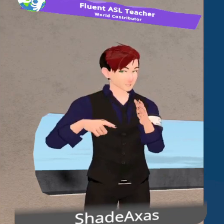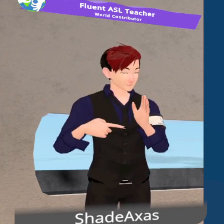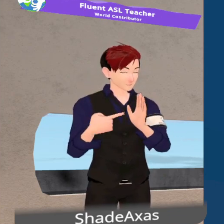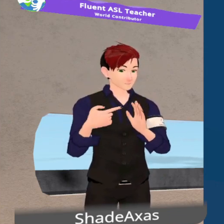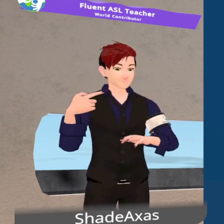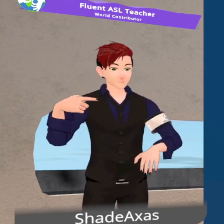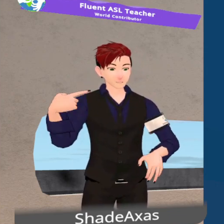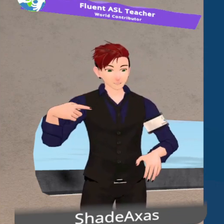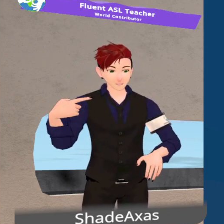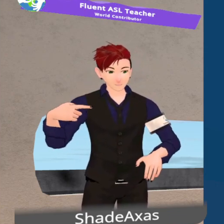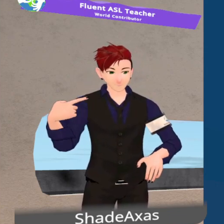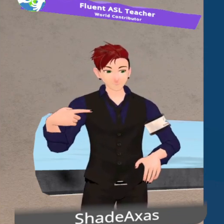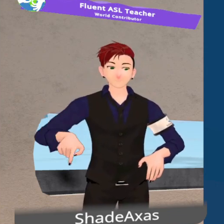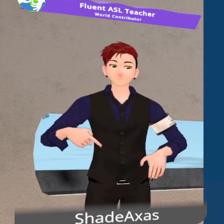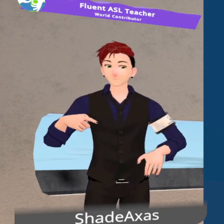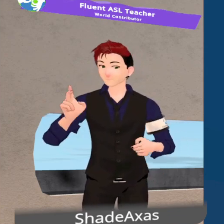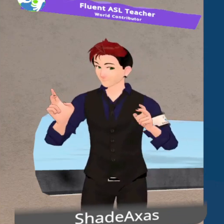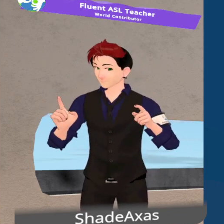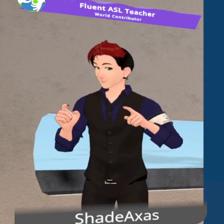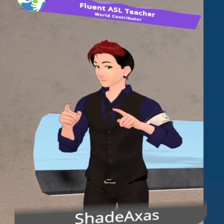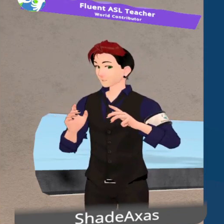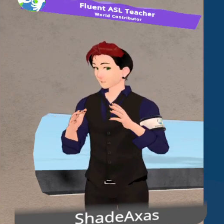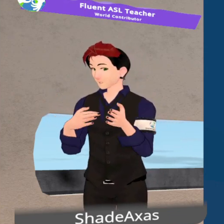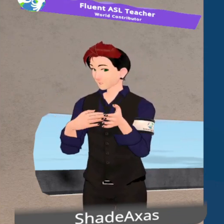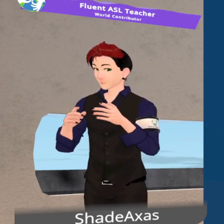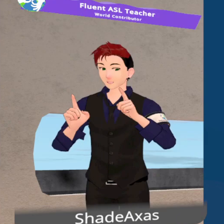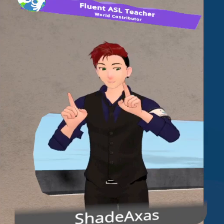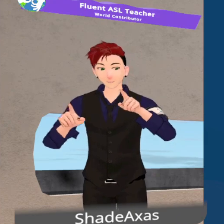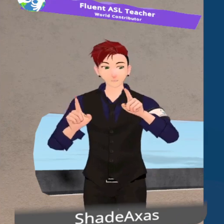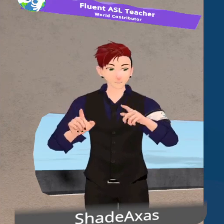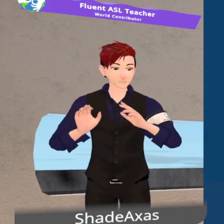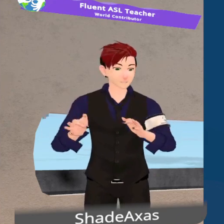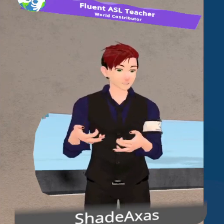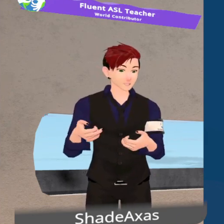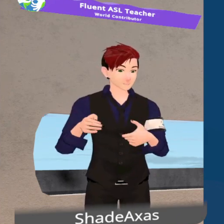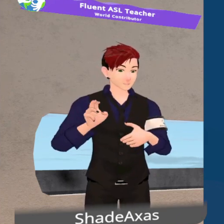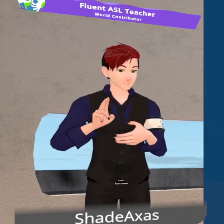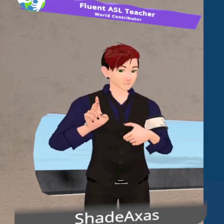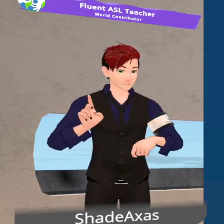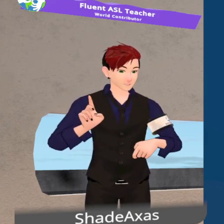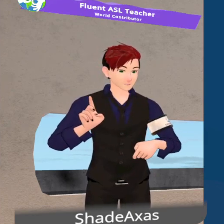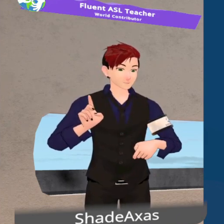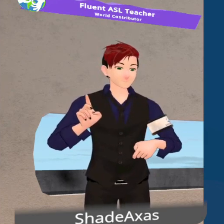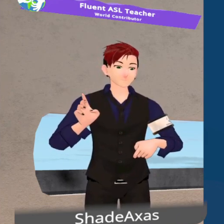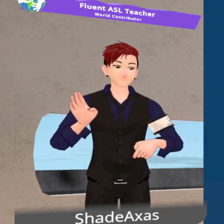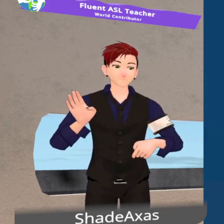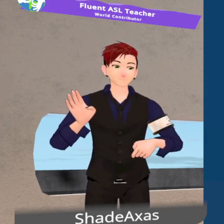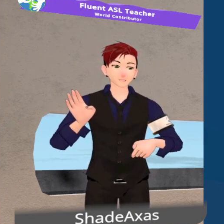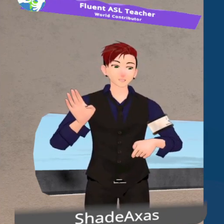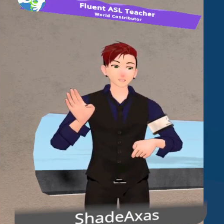VRC signer role, which is green. Those are the people who consistently attend classes in VR.